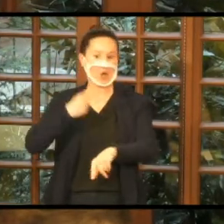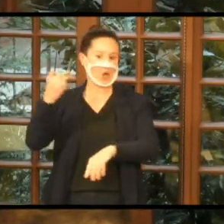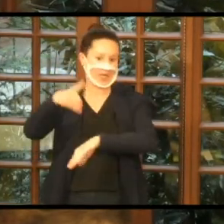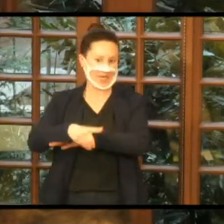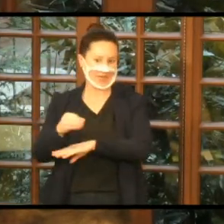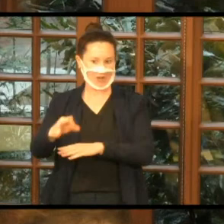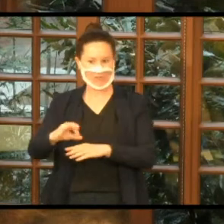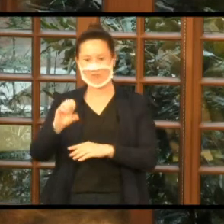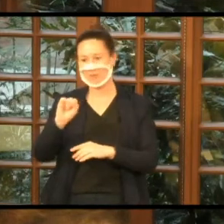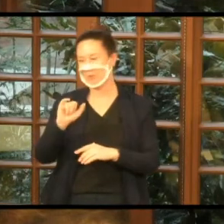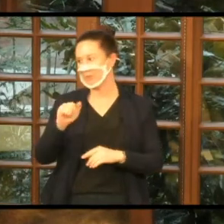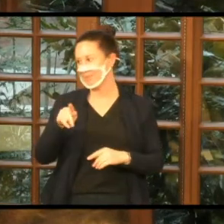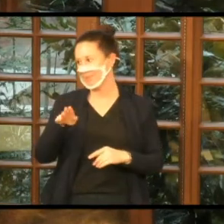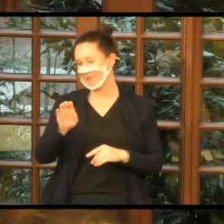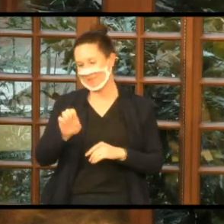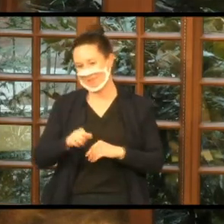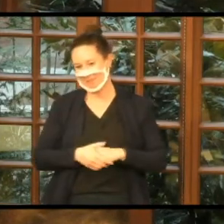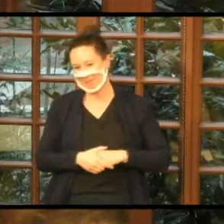solstice.